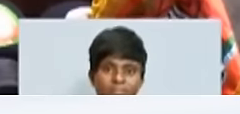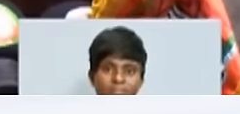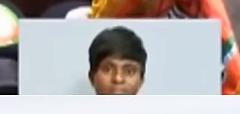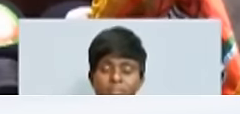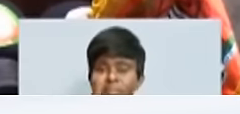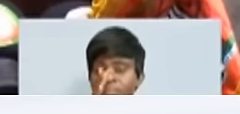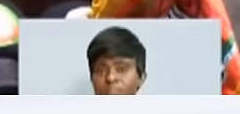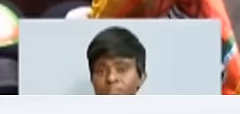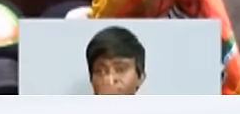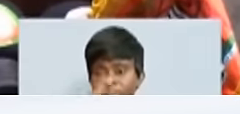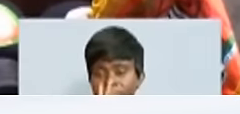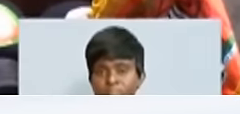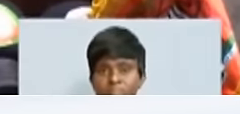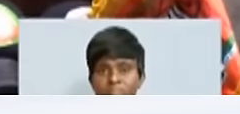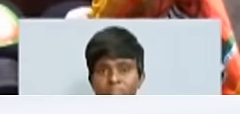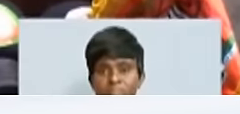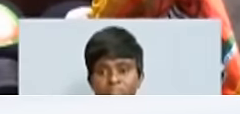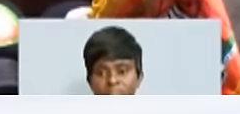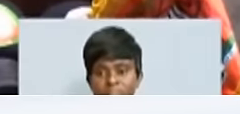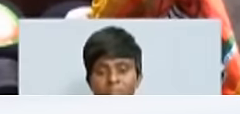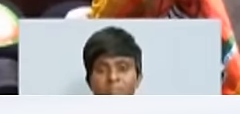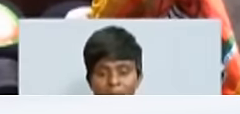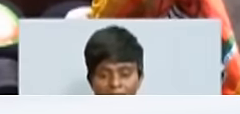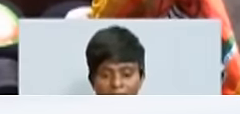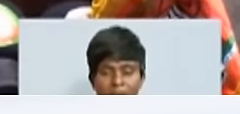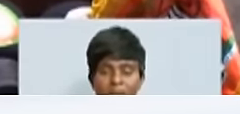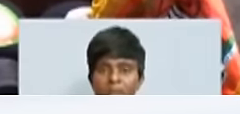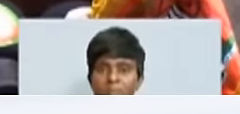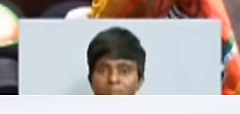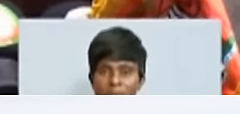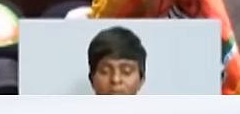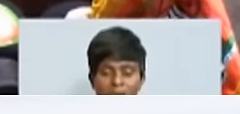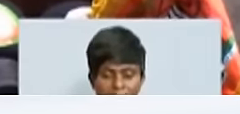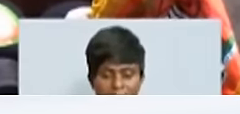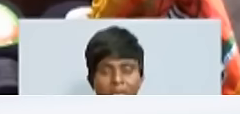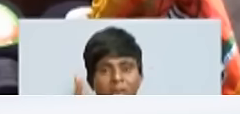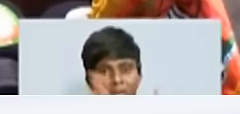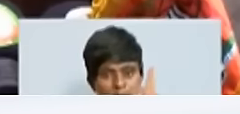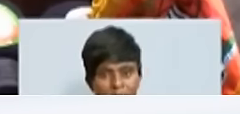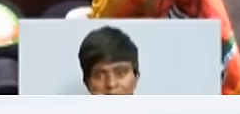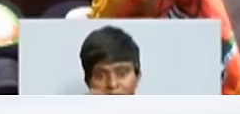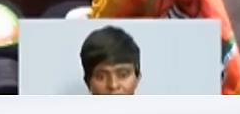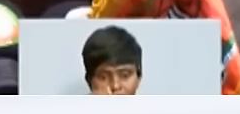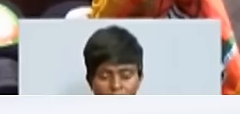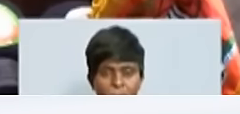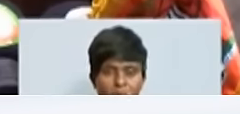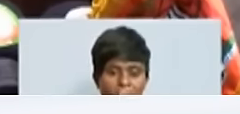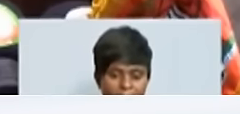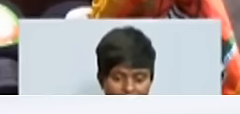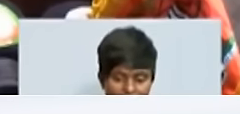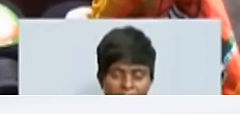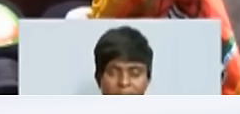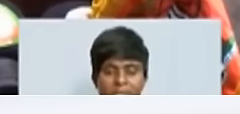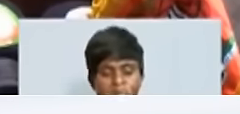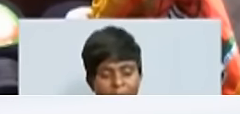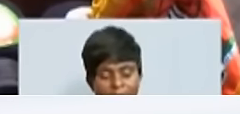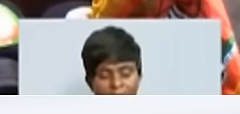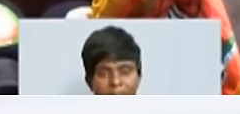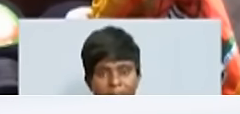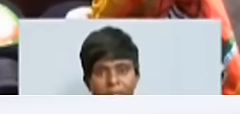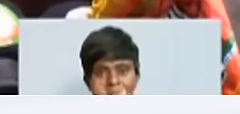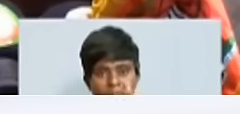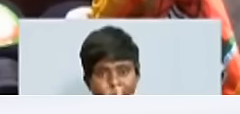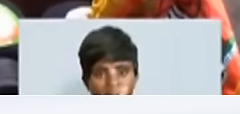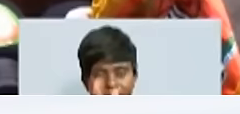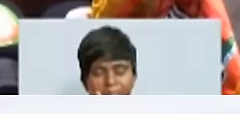2023. Madam Speaker, we share the concerns and frustrations by our people over the delayed disposal of cases related